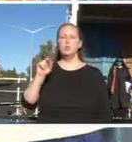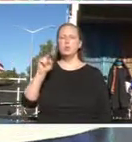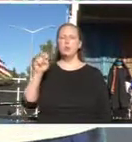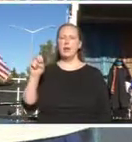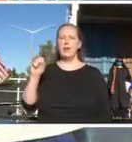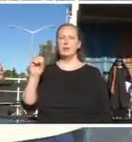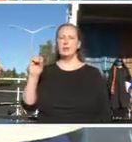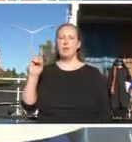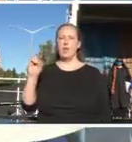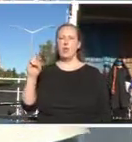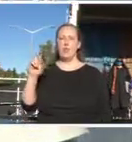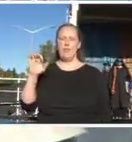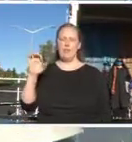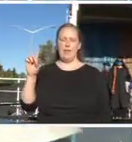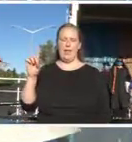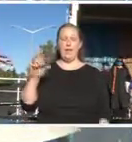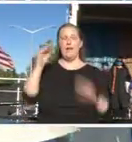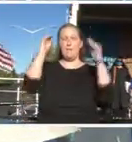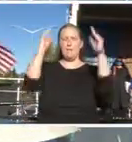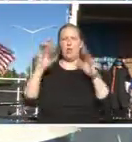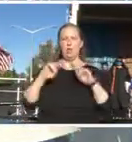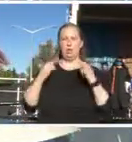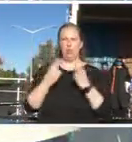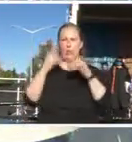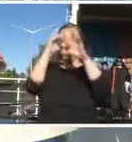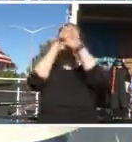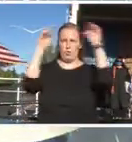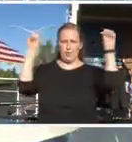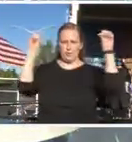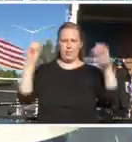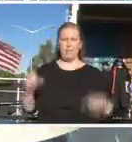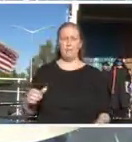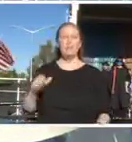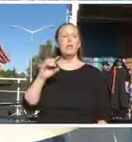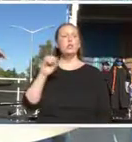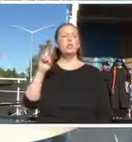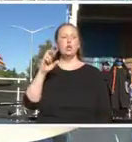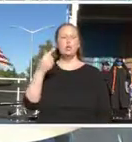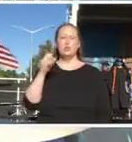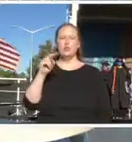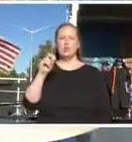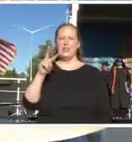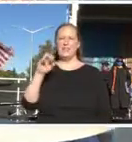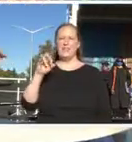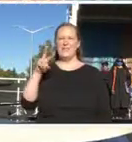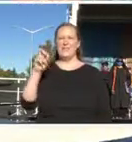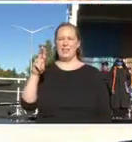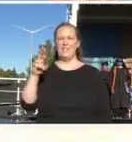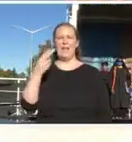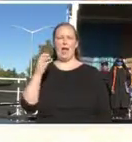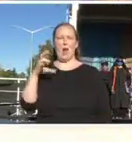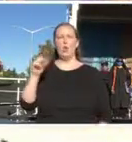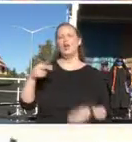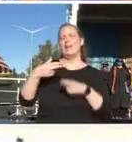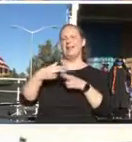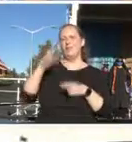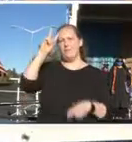Sutherland, faculty union president. Dr. Genevieve Howard, interim vice president of